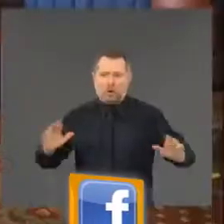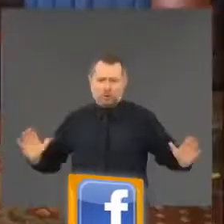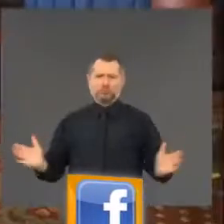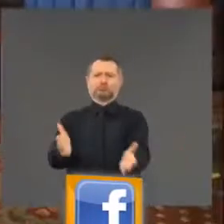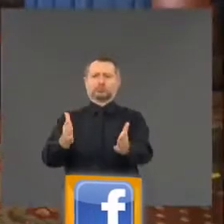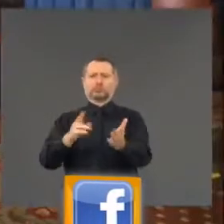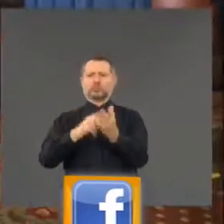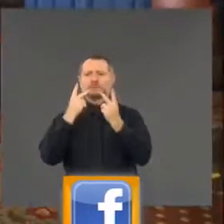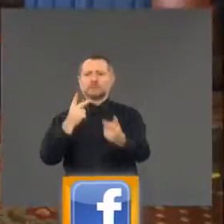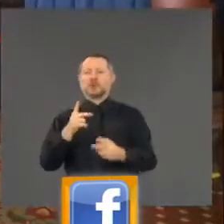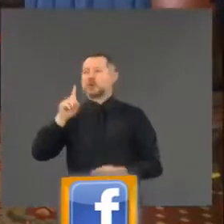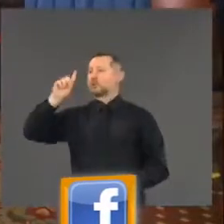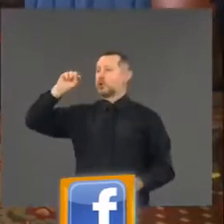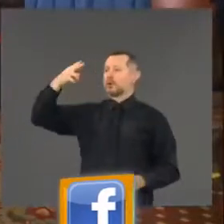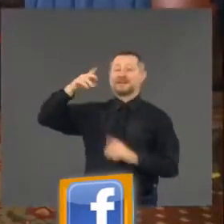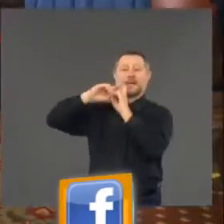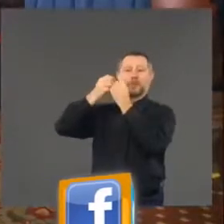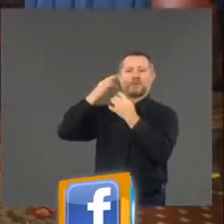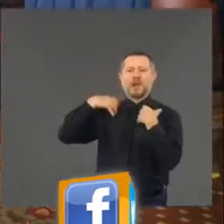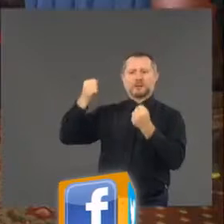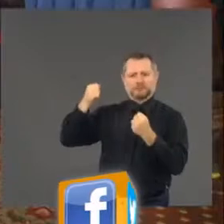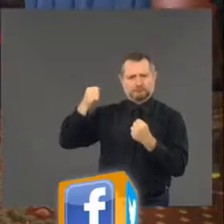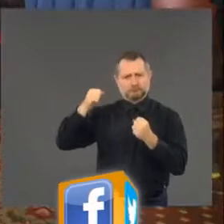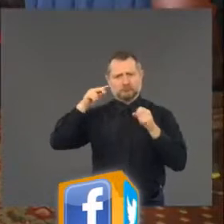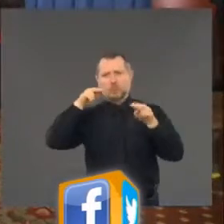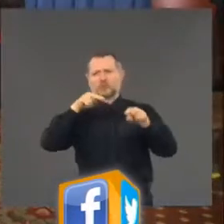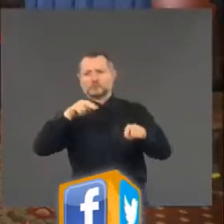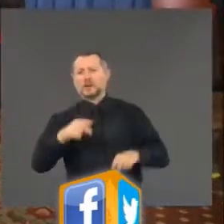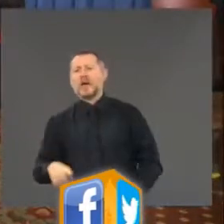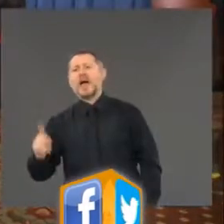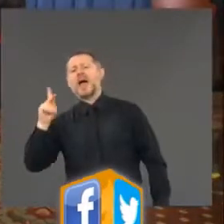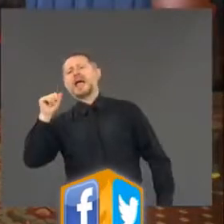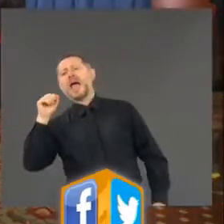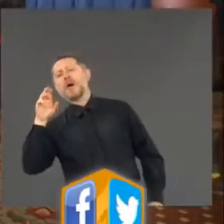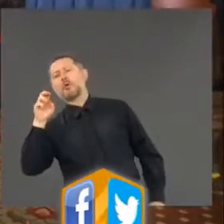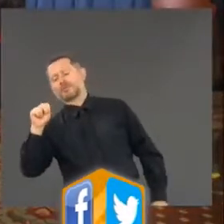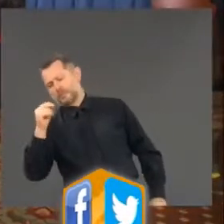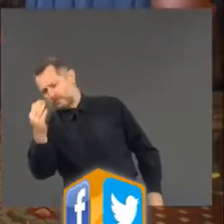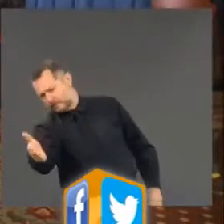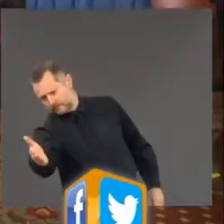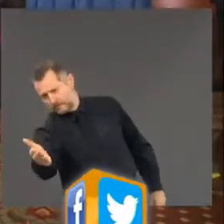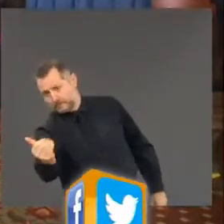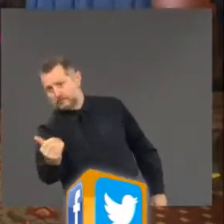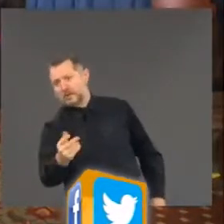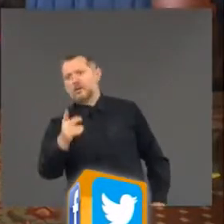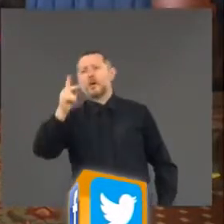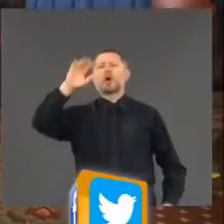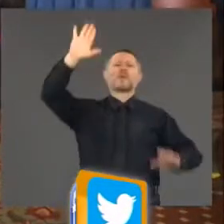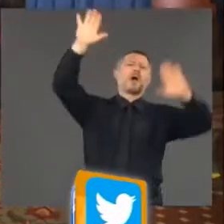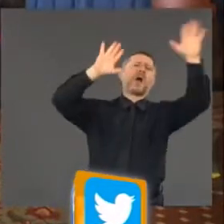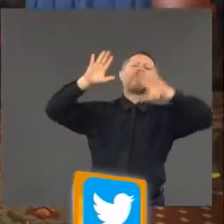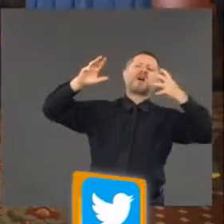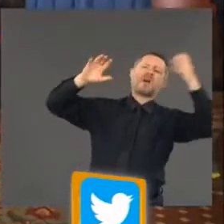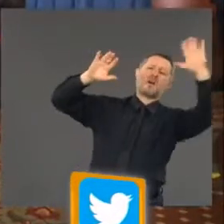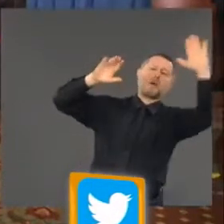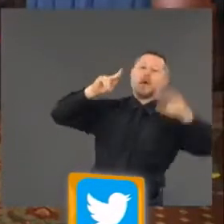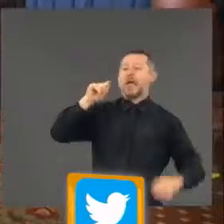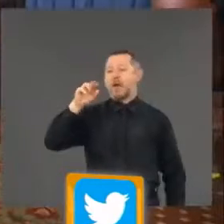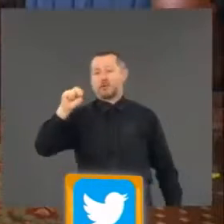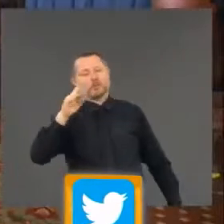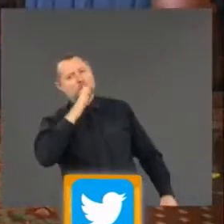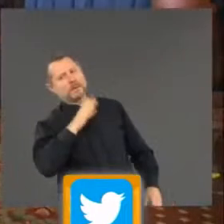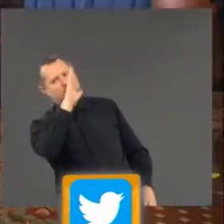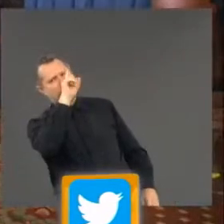Are you going to phase it in? Are you going to phase it in? Or As soon as the Department of Health has an